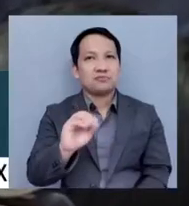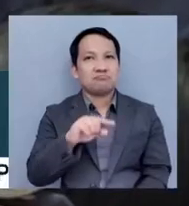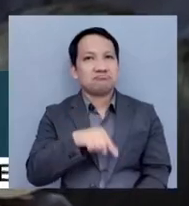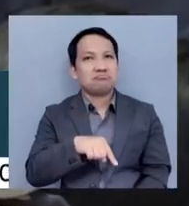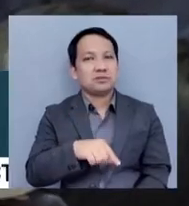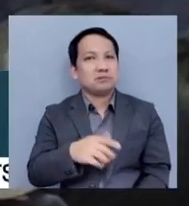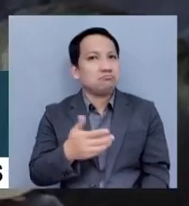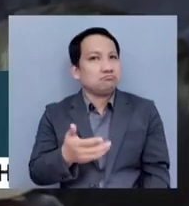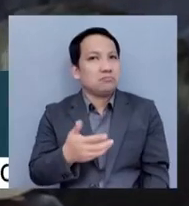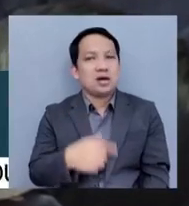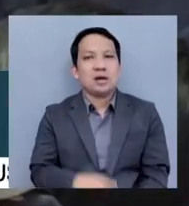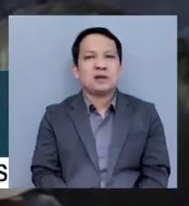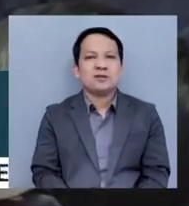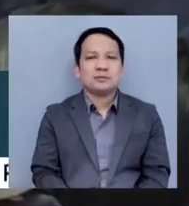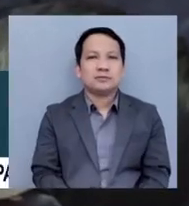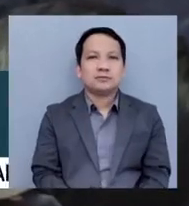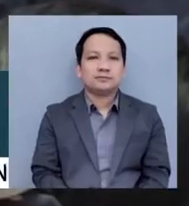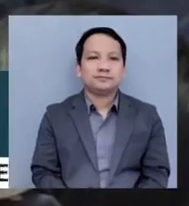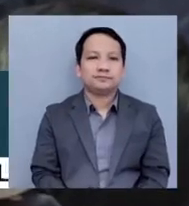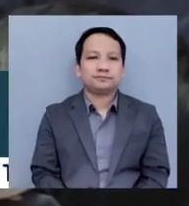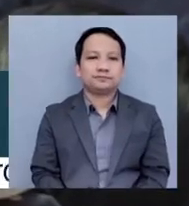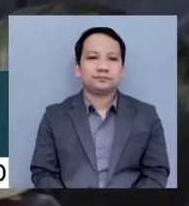Number two,